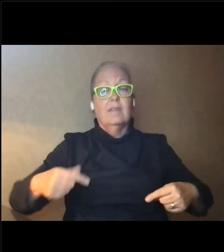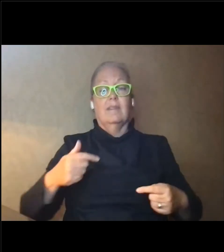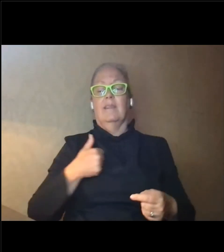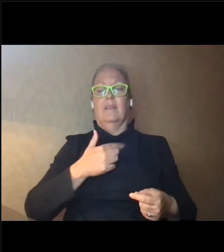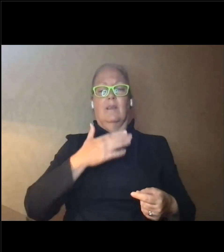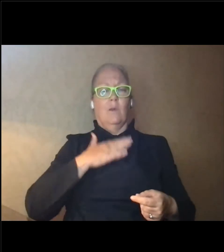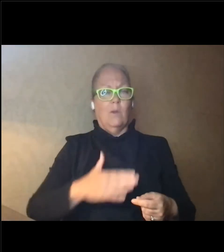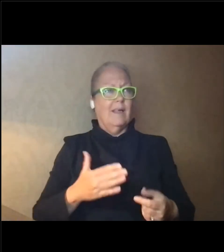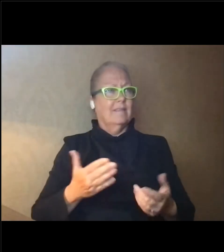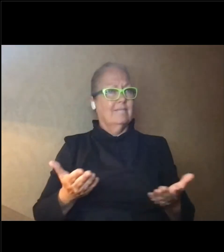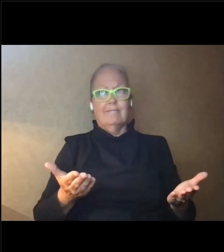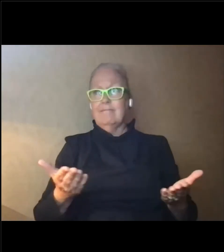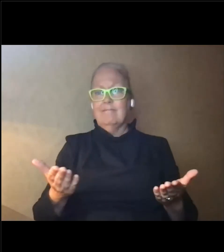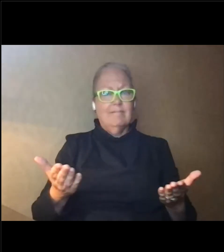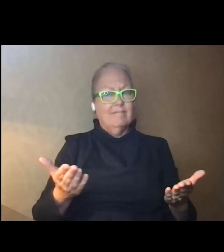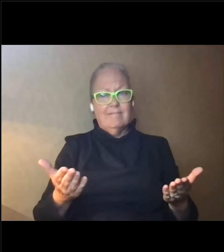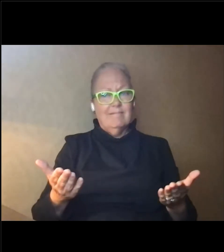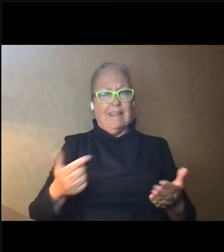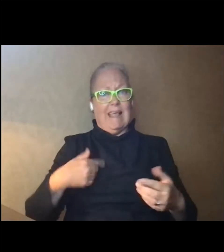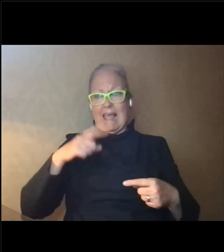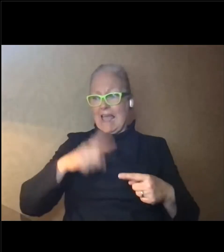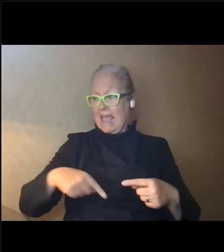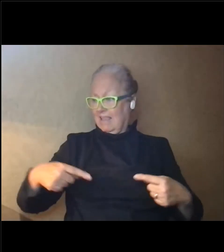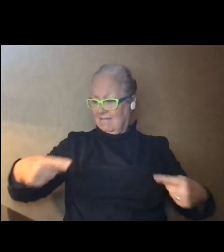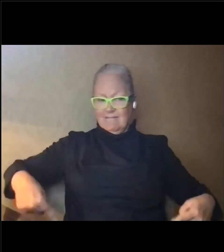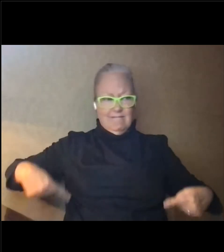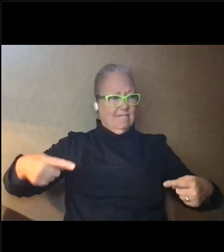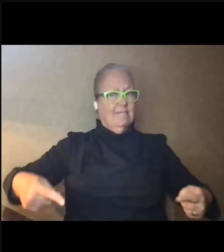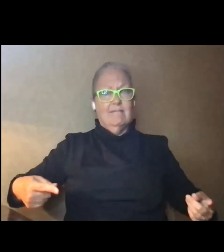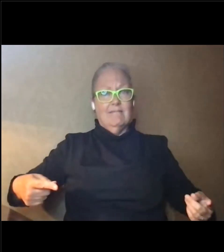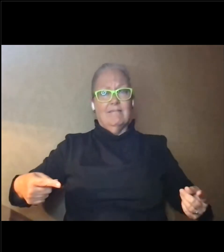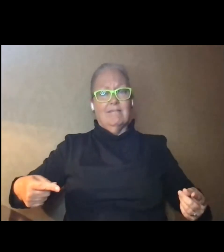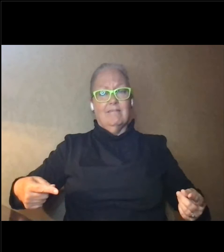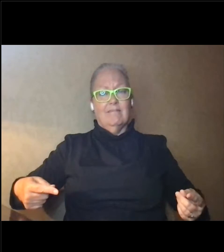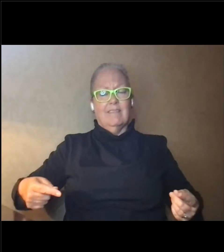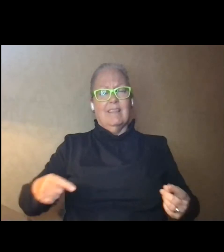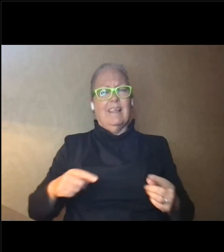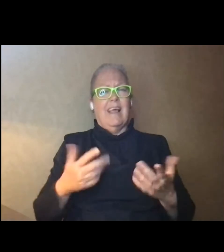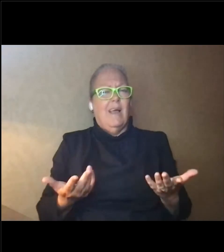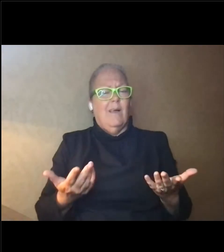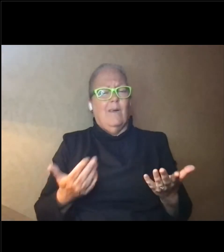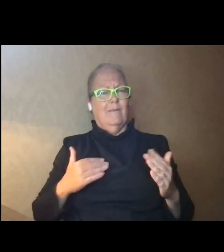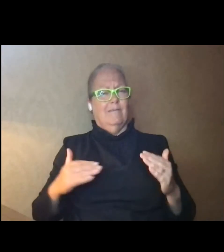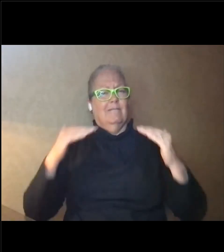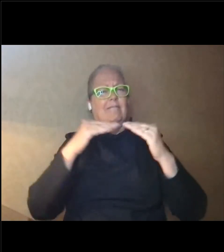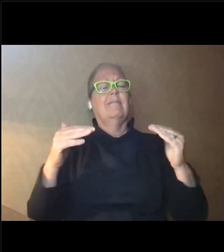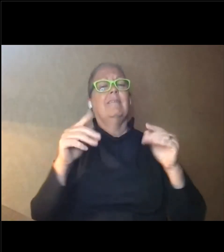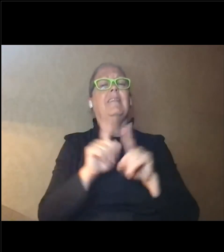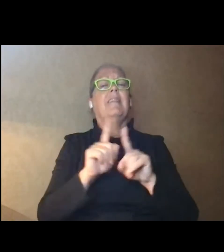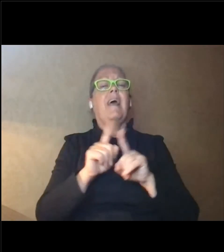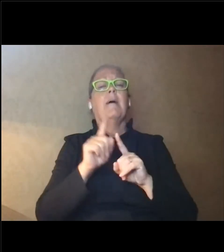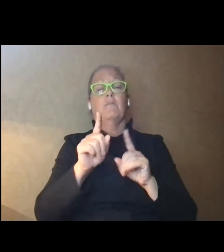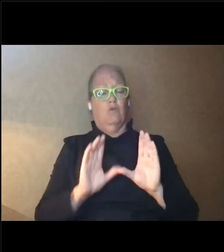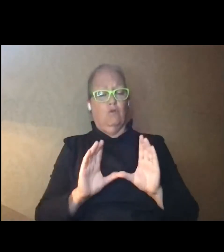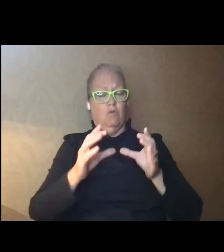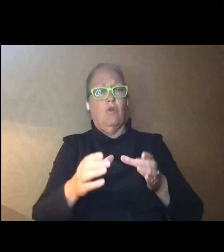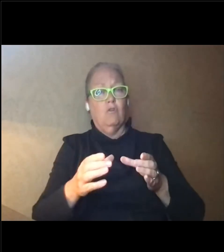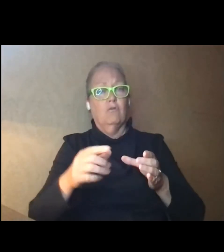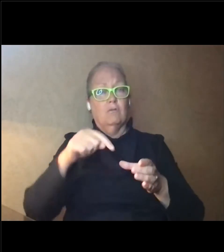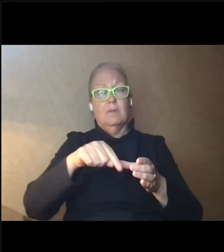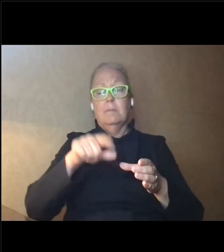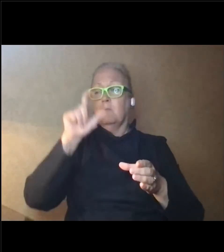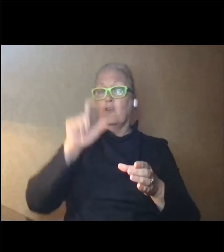where I can use my wheelchair, I will not be able to be mobile. The same applies to classrooms. If the learner comes in with